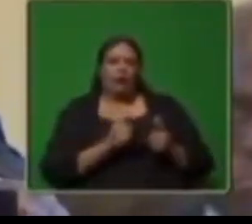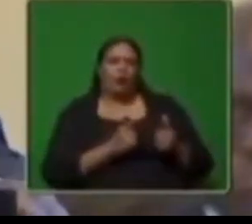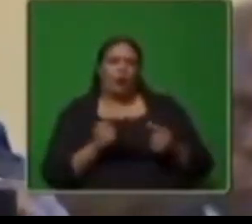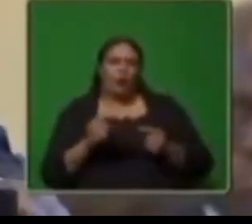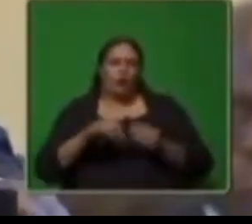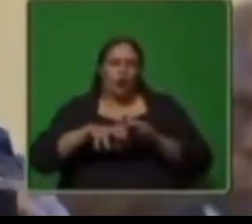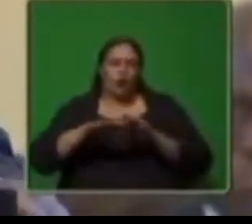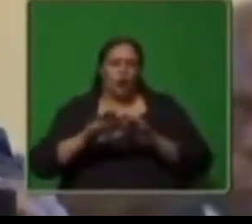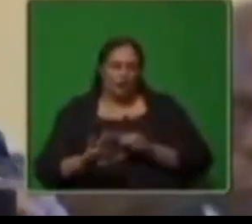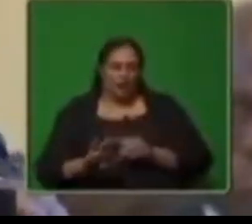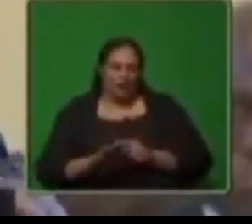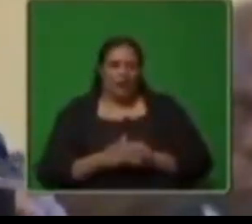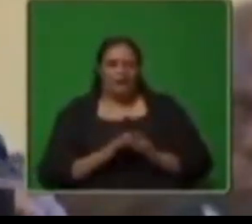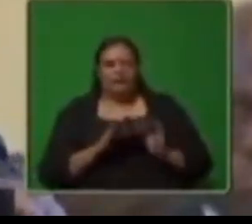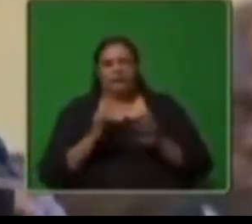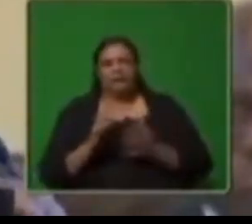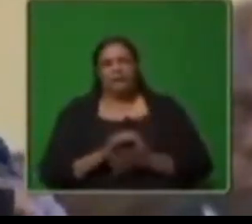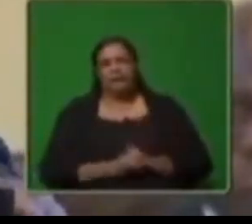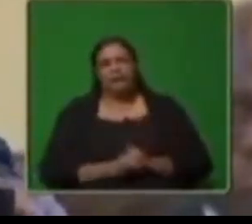Delgado province.